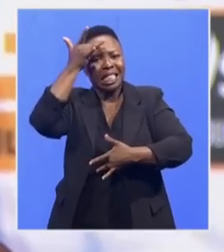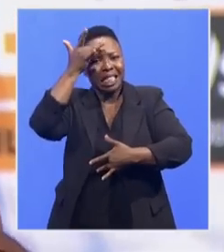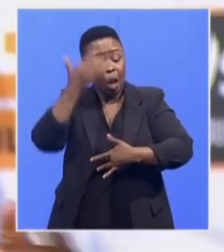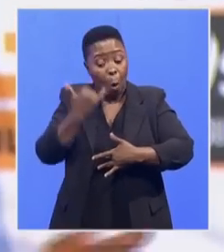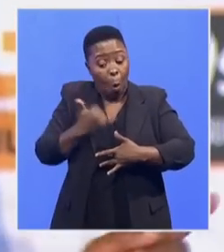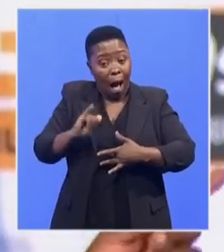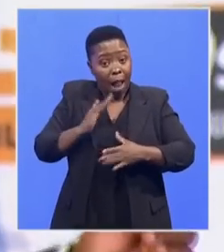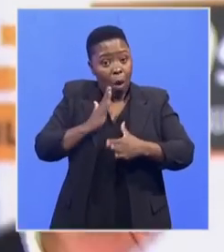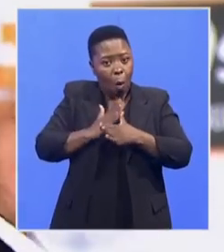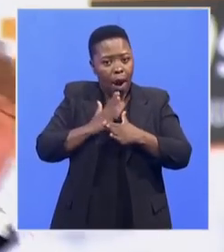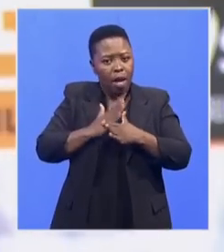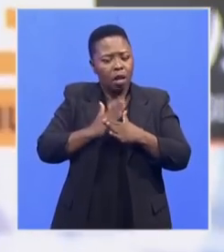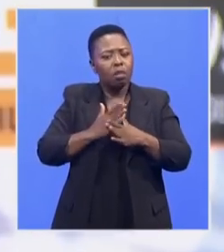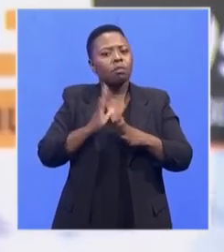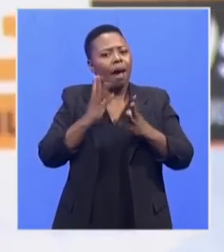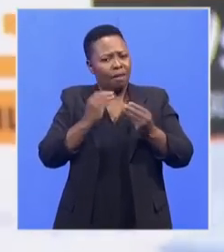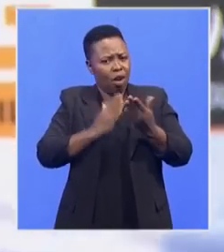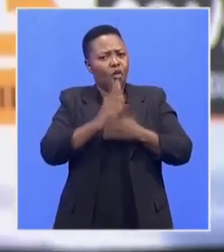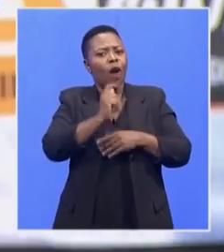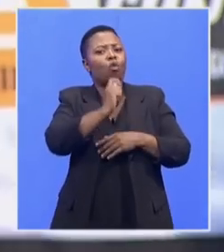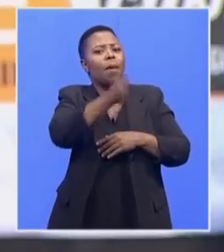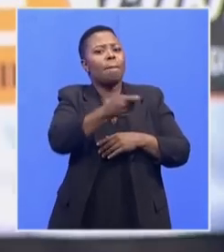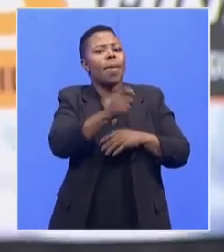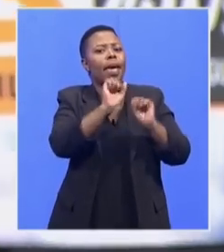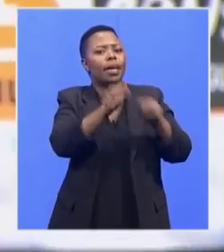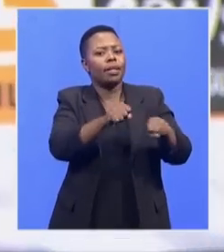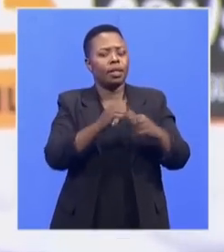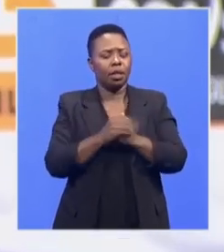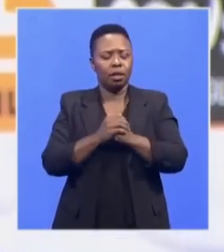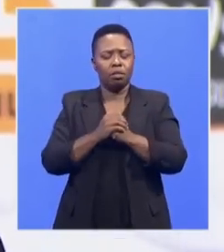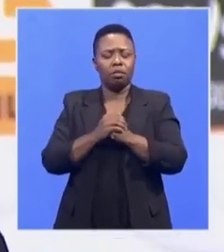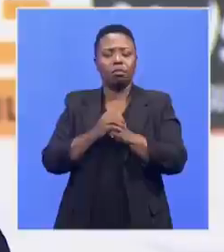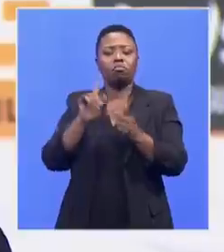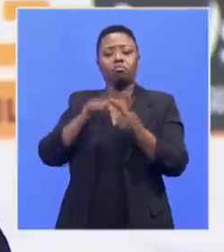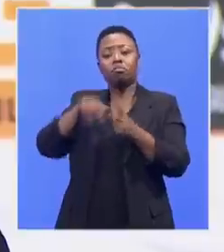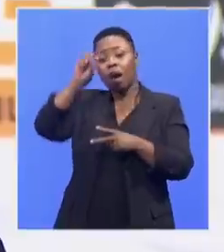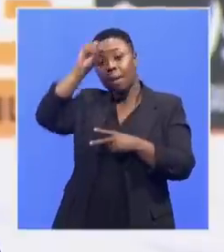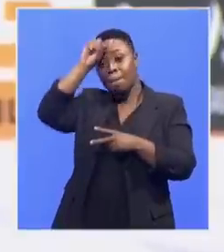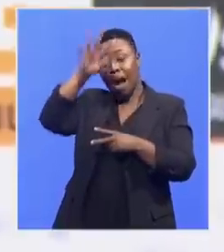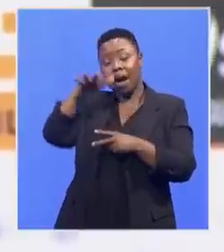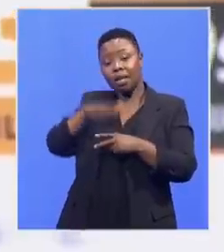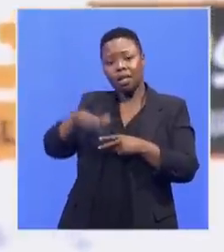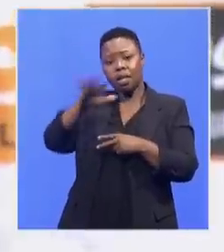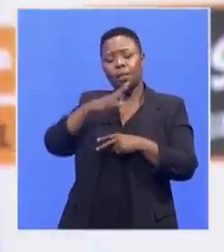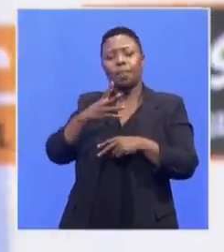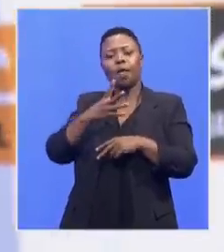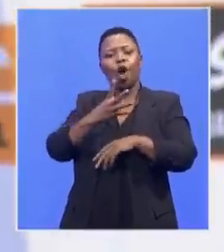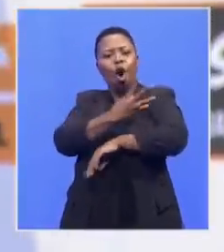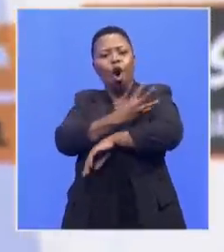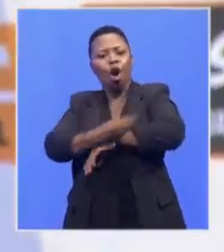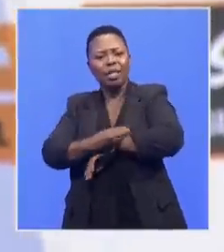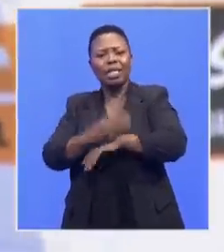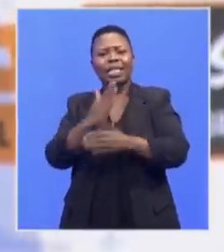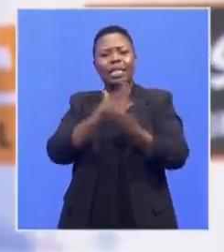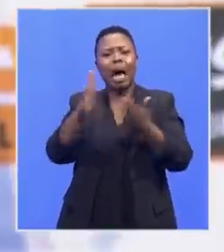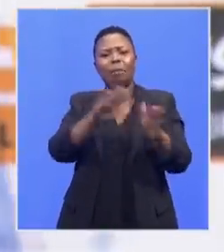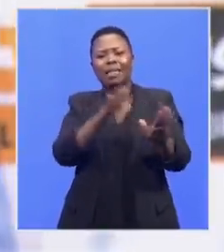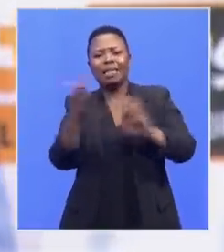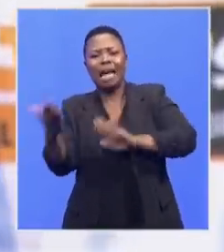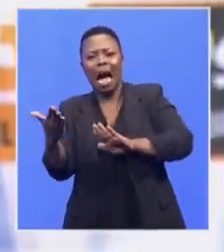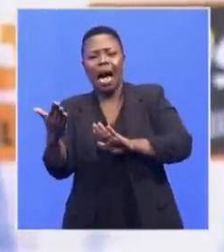mine workers around the mines in this area were injured or they died, they got